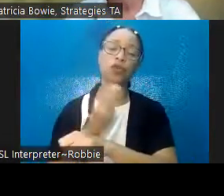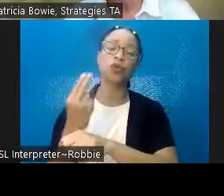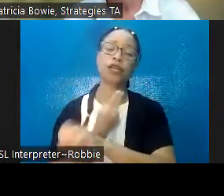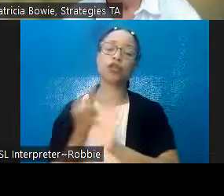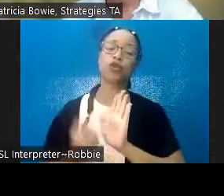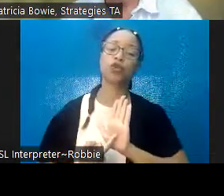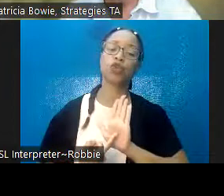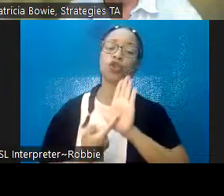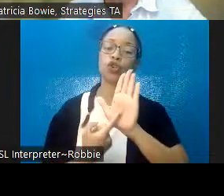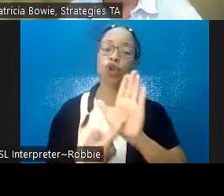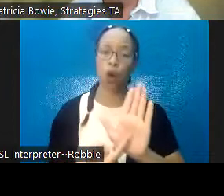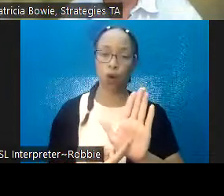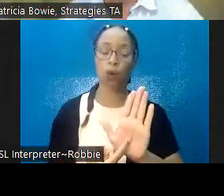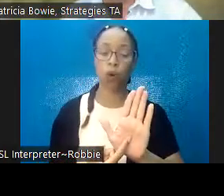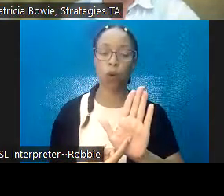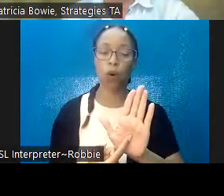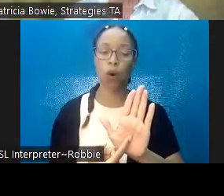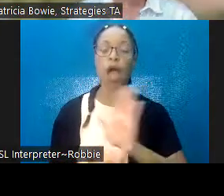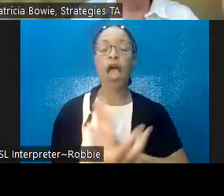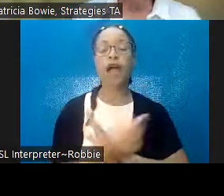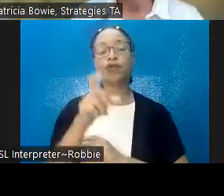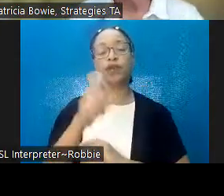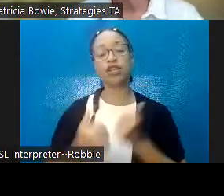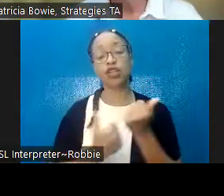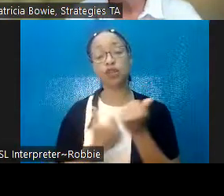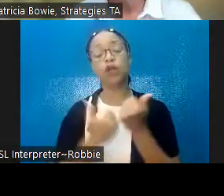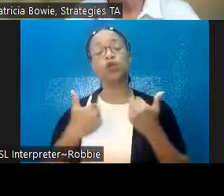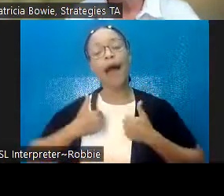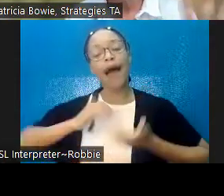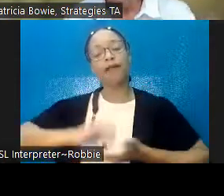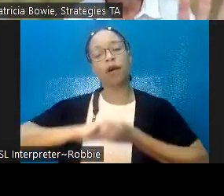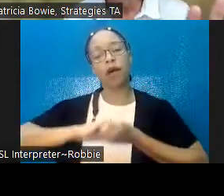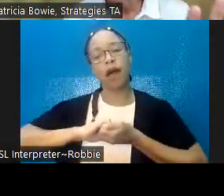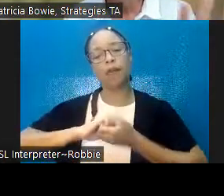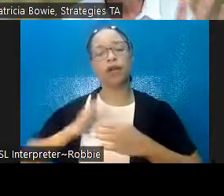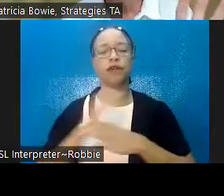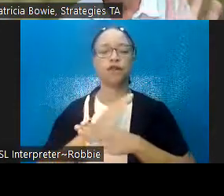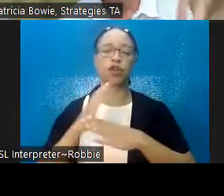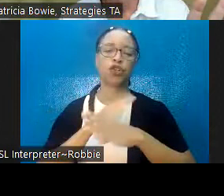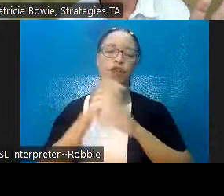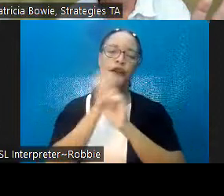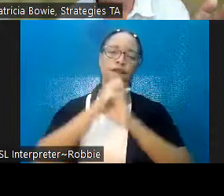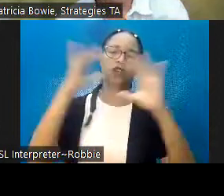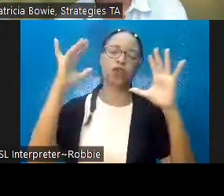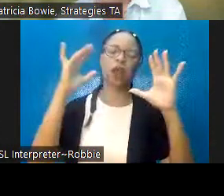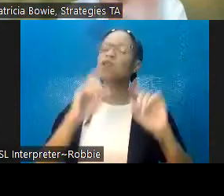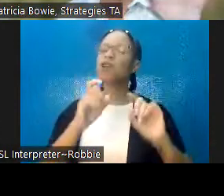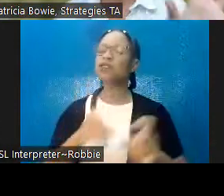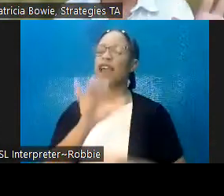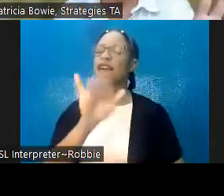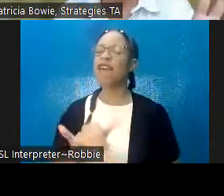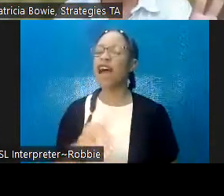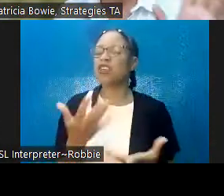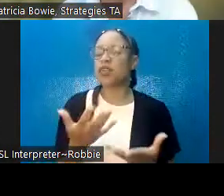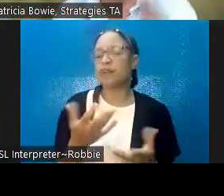demonstrate and you need to attend to have collaboration for a shared vision. So I gave that to you as a reference point, just to